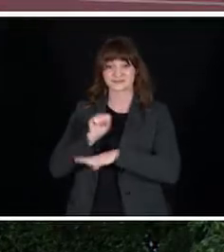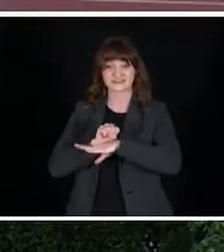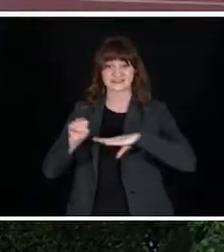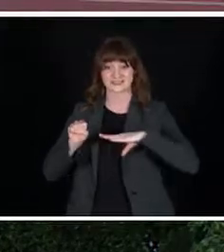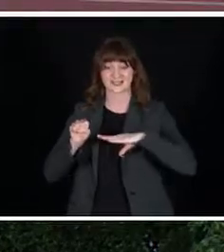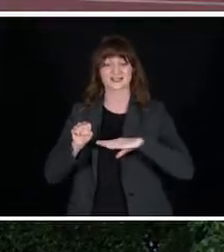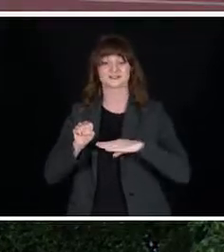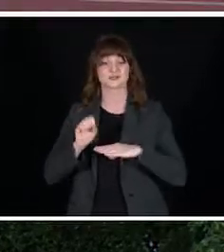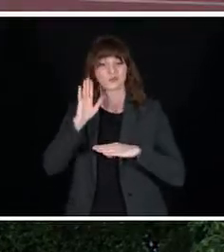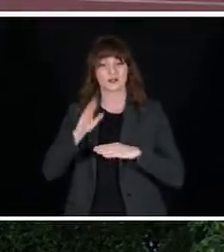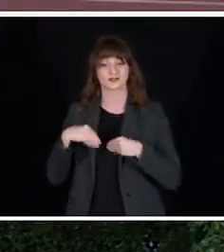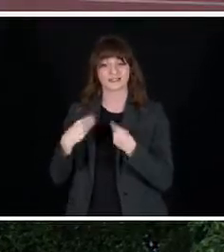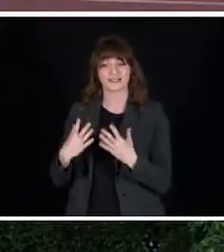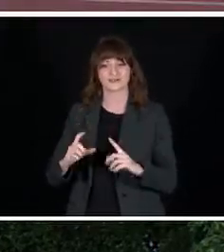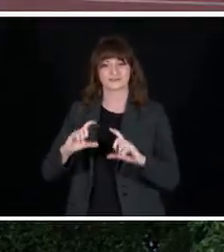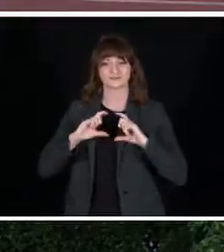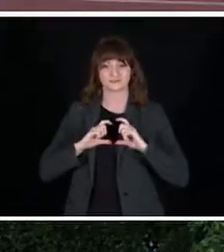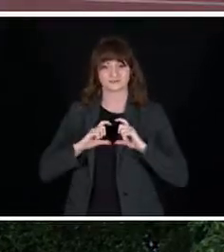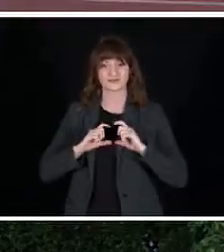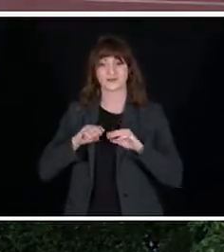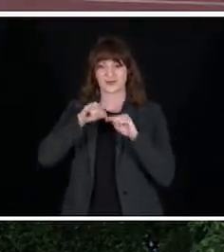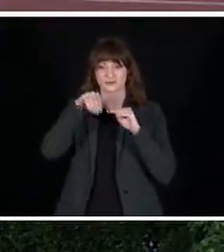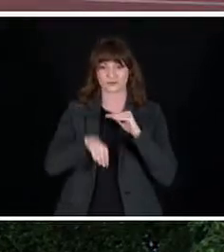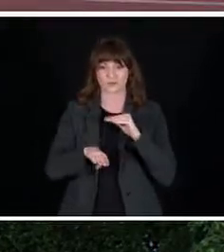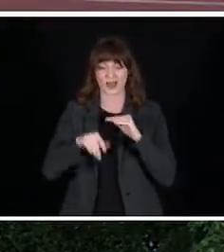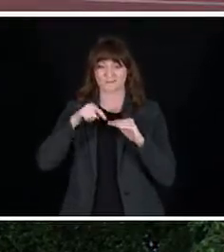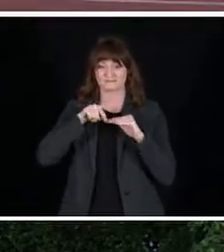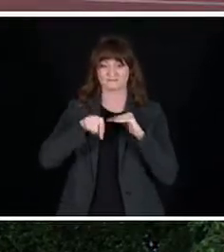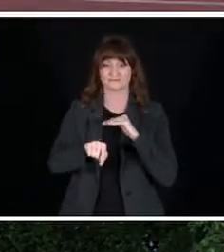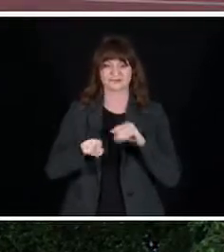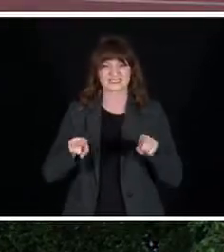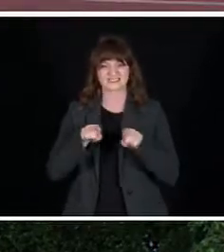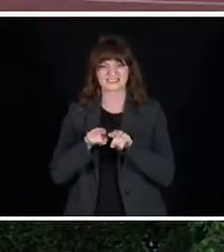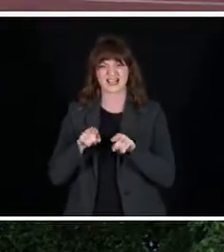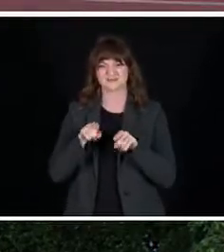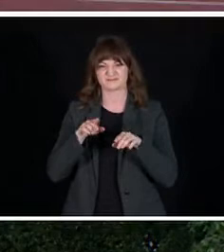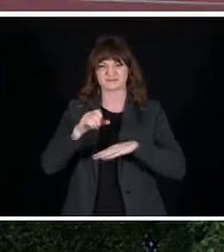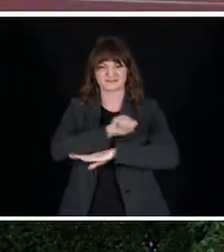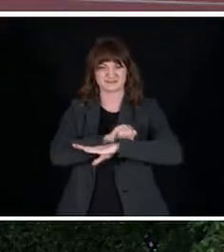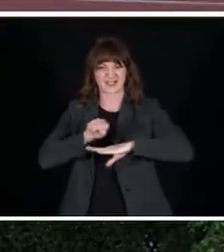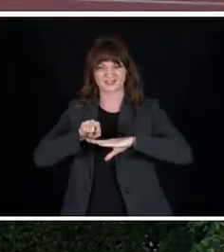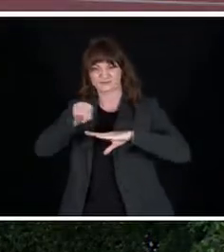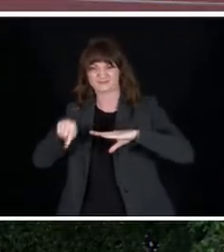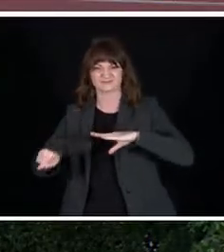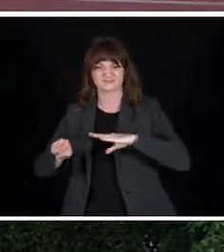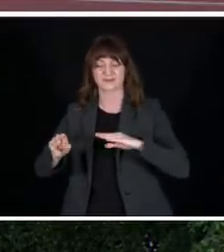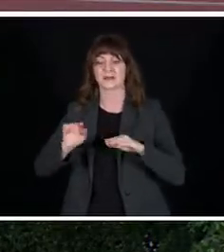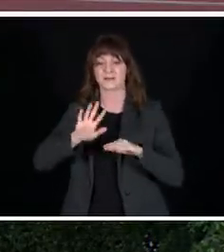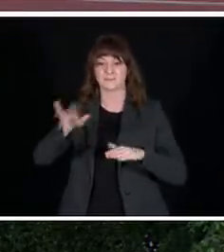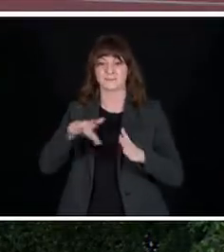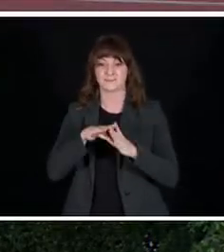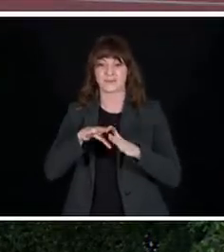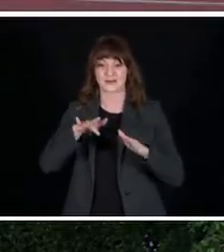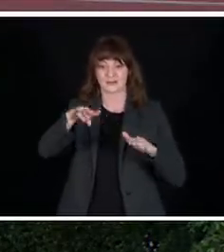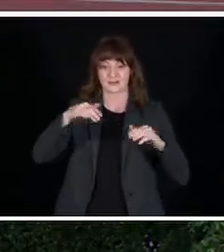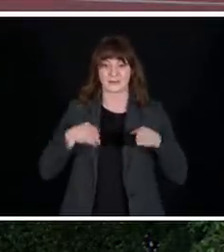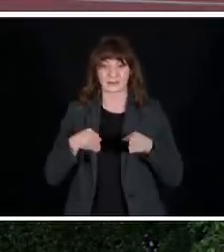your medallion and then exit down the ramp on the same side of the stage and continue down the middle aisle back to your seat.